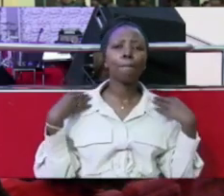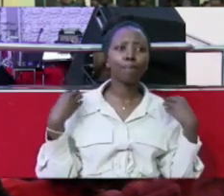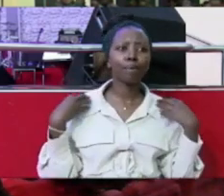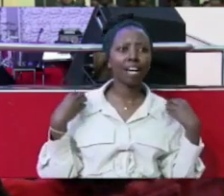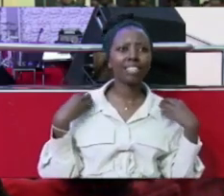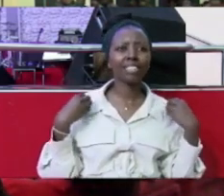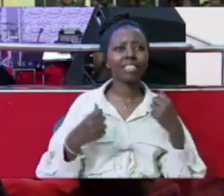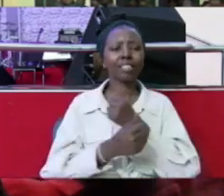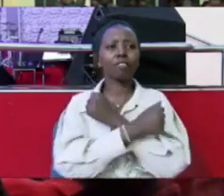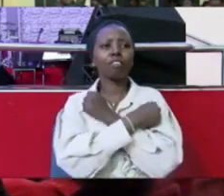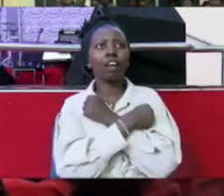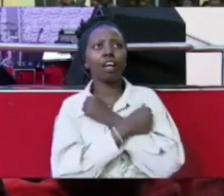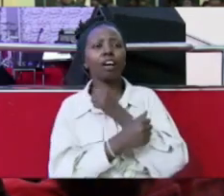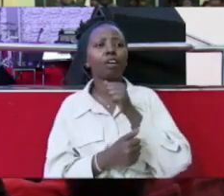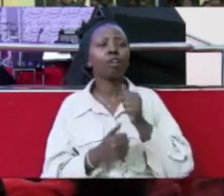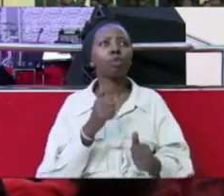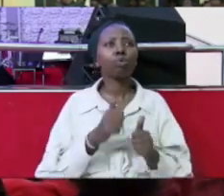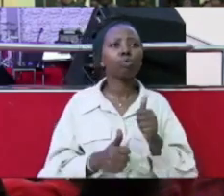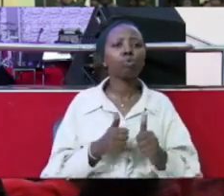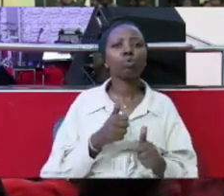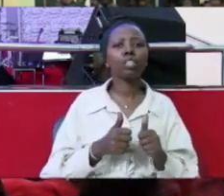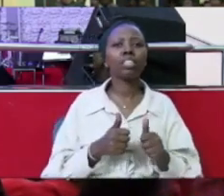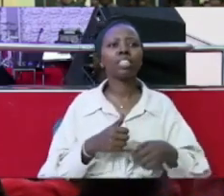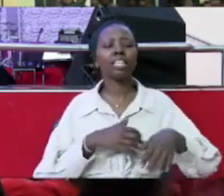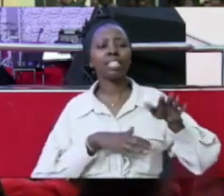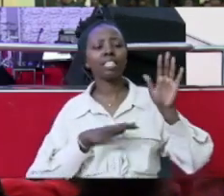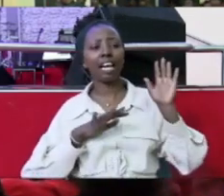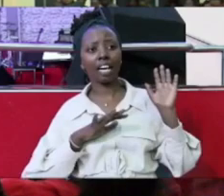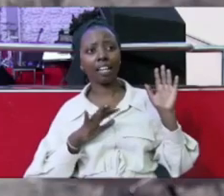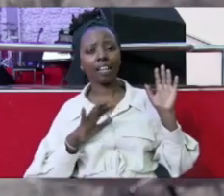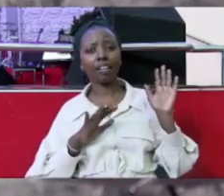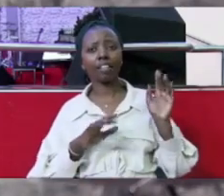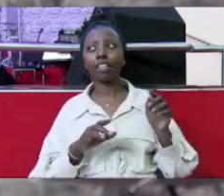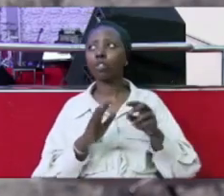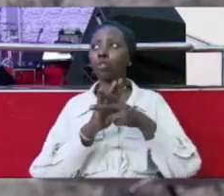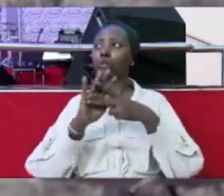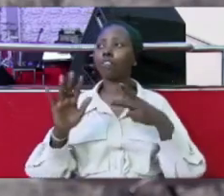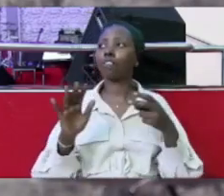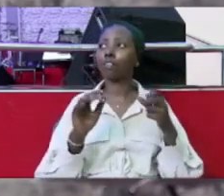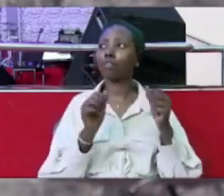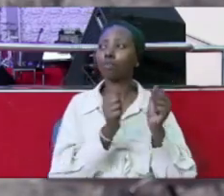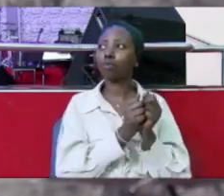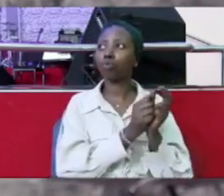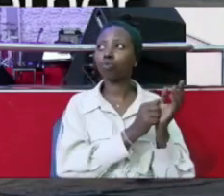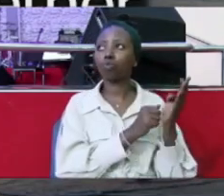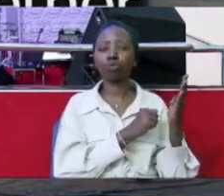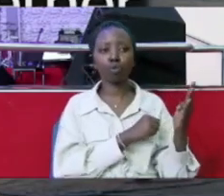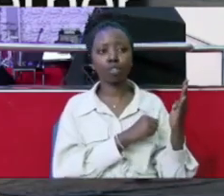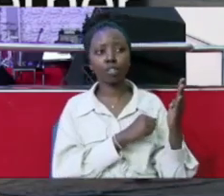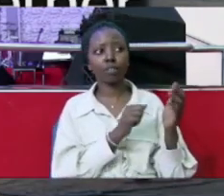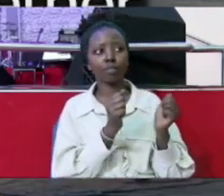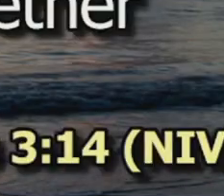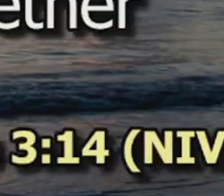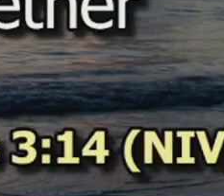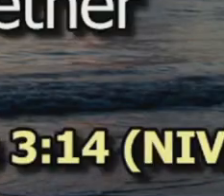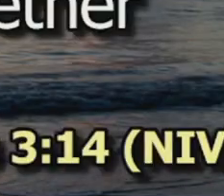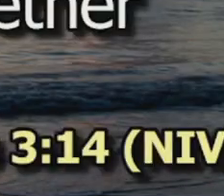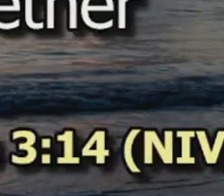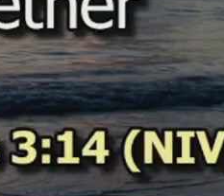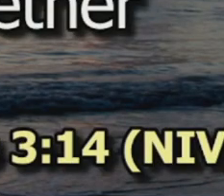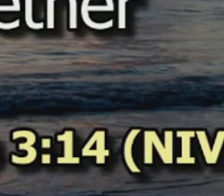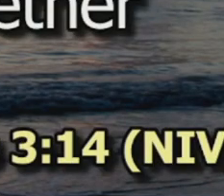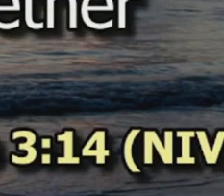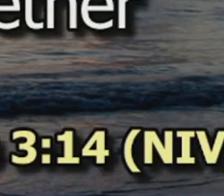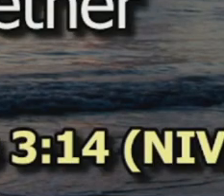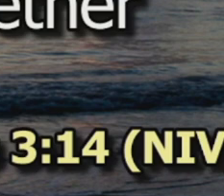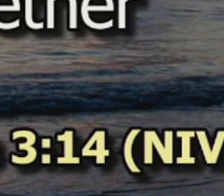tuweze kupendana kwa kujitolea. In verse 14, katika mstari wa 14, we told that and of all these virtues put